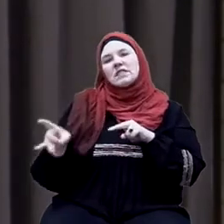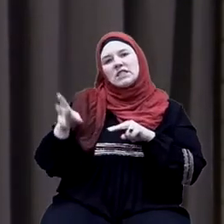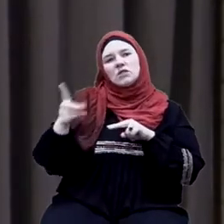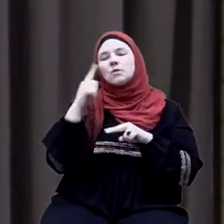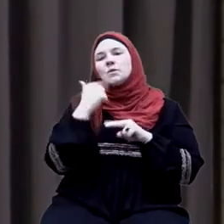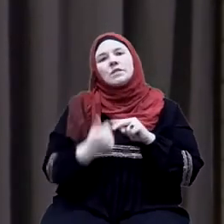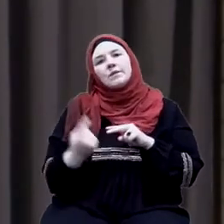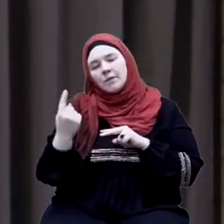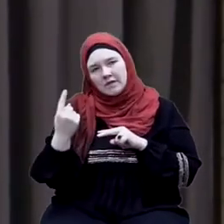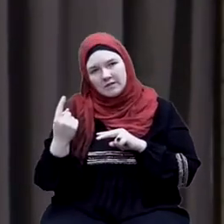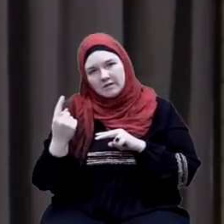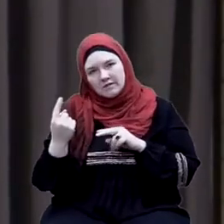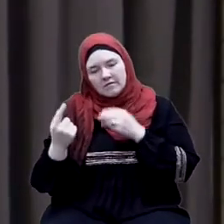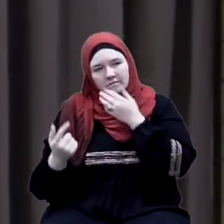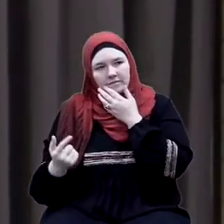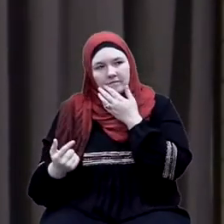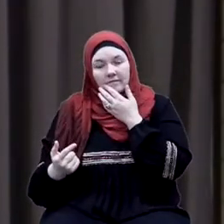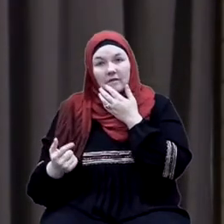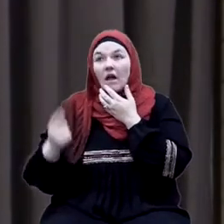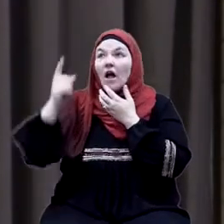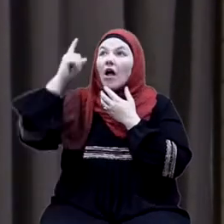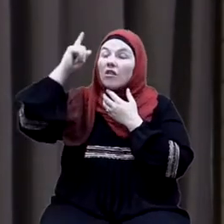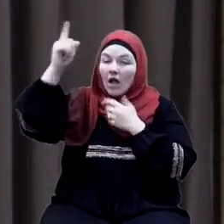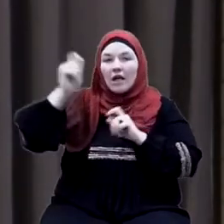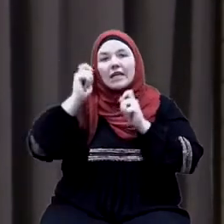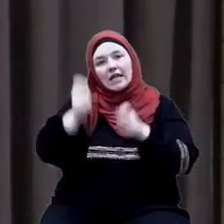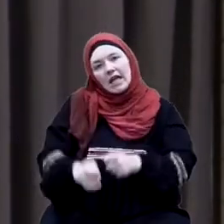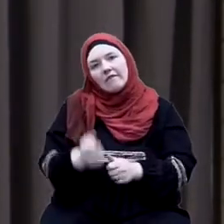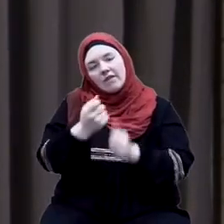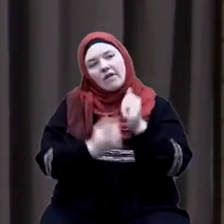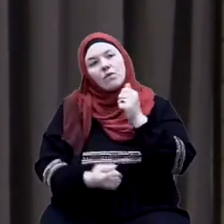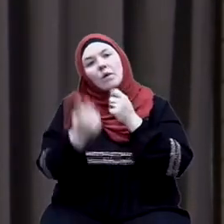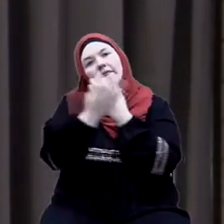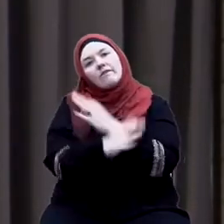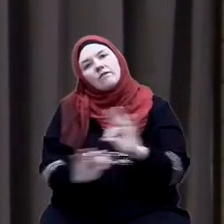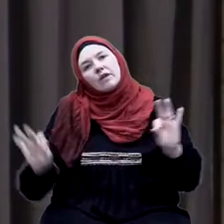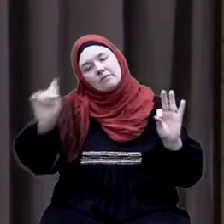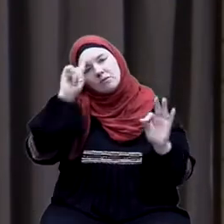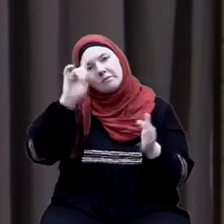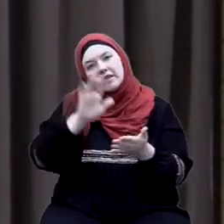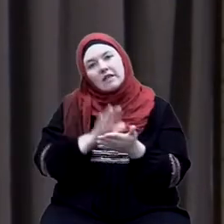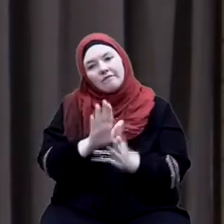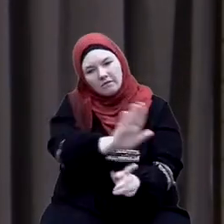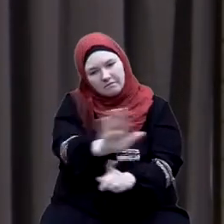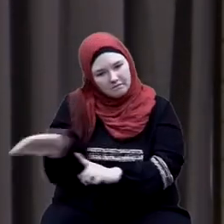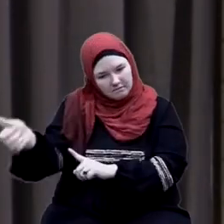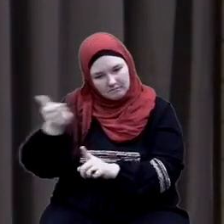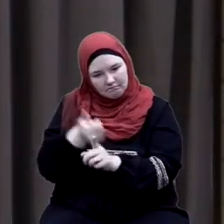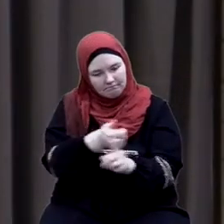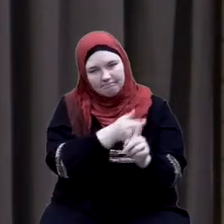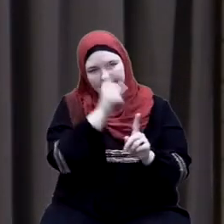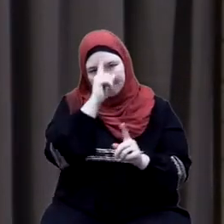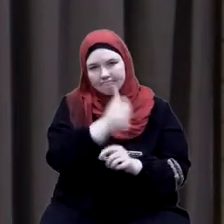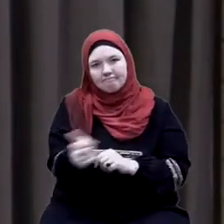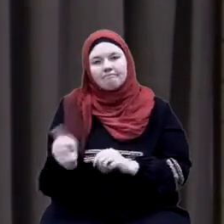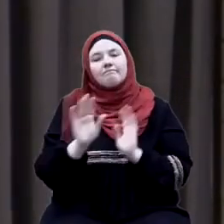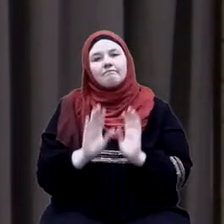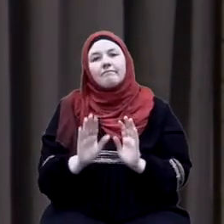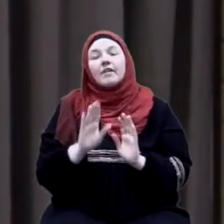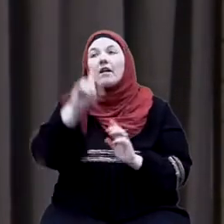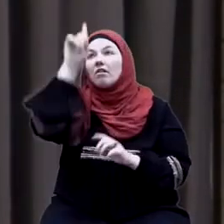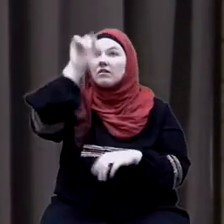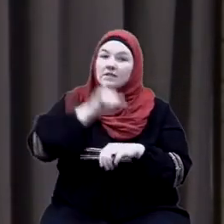towards anybody. Allah gave everybody the freedom to believe the way they like, and He